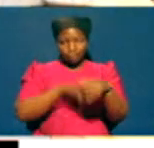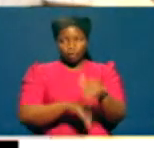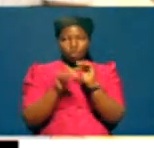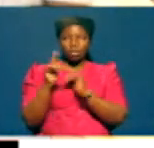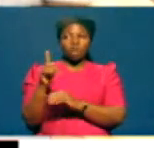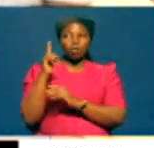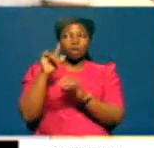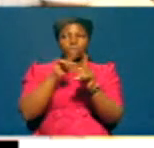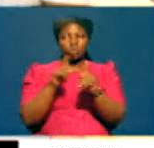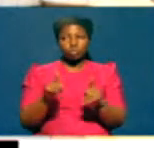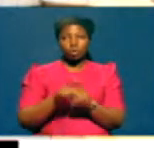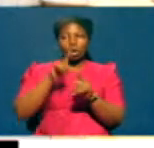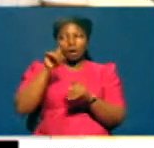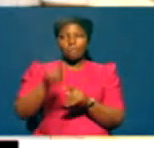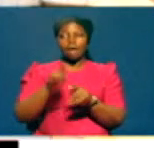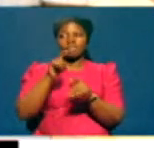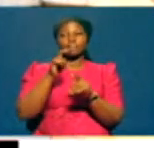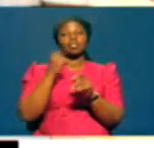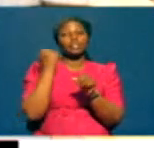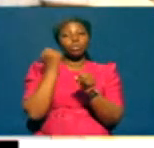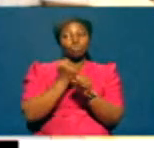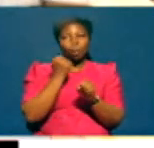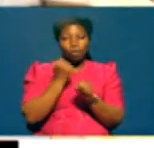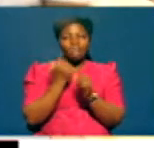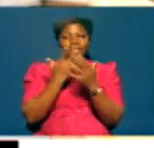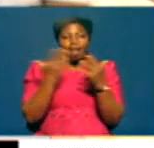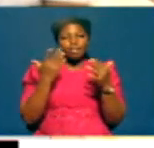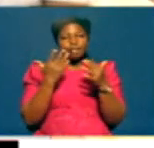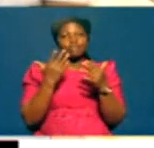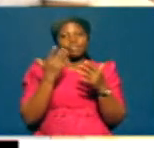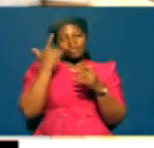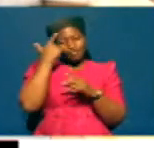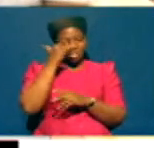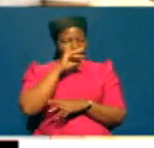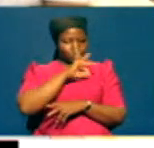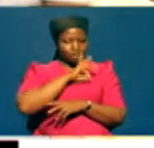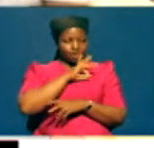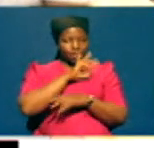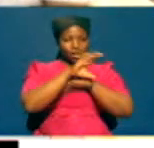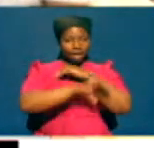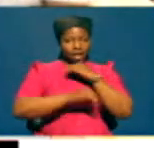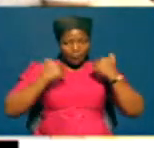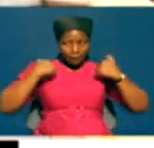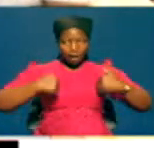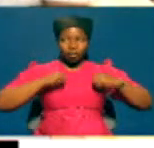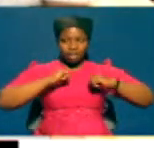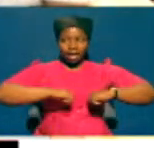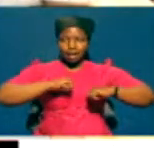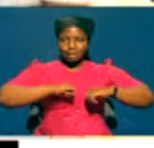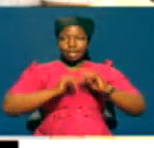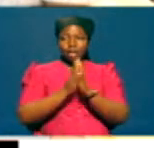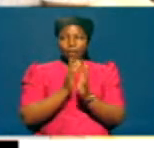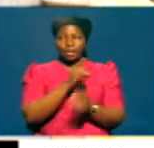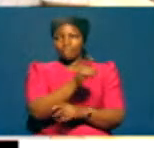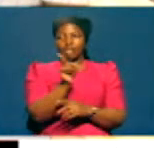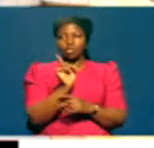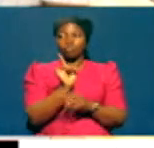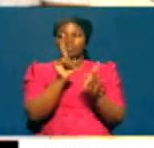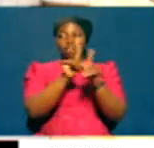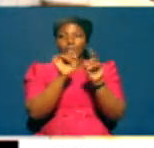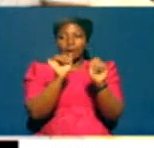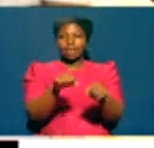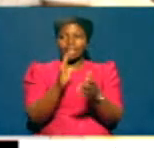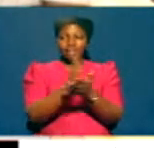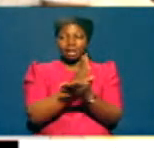order of the country. I agree with you. At some point, you know, in an in-camera session, I can share with you the